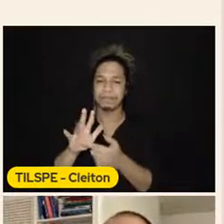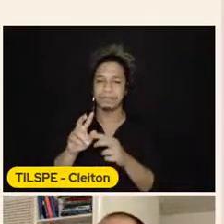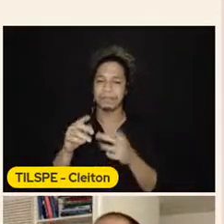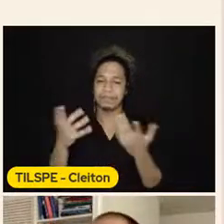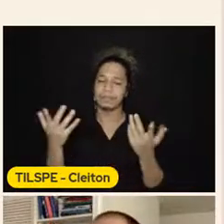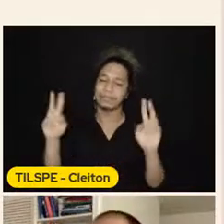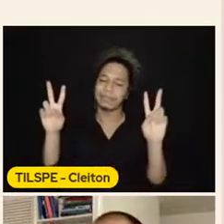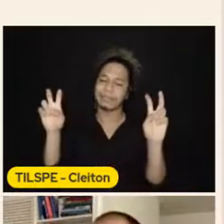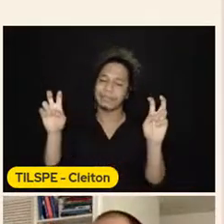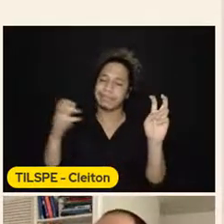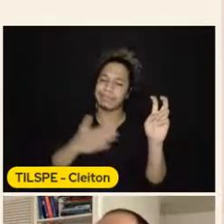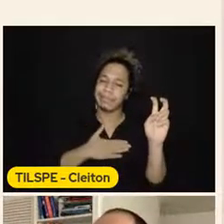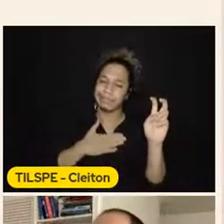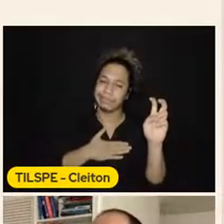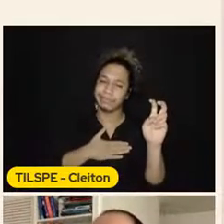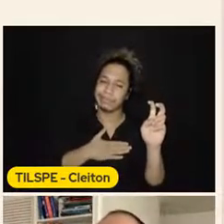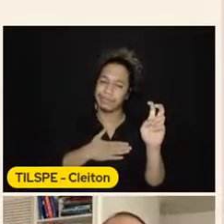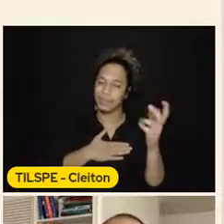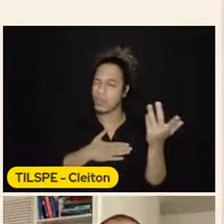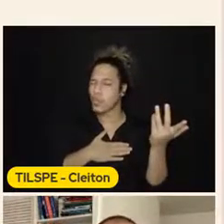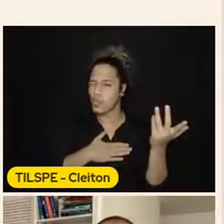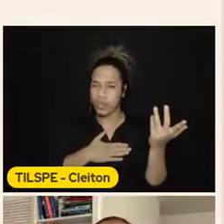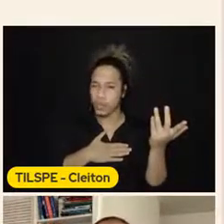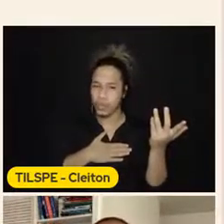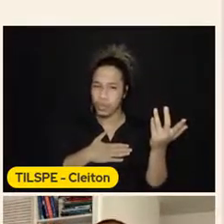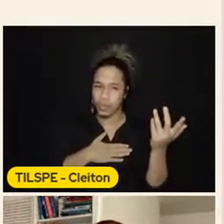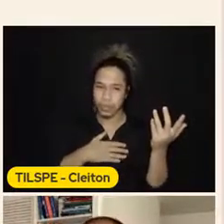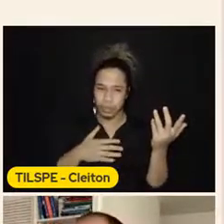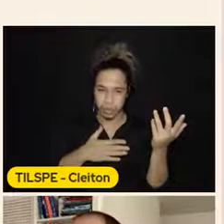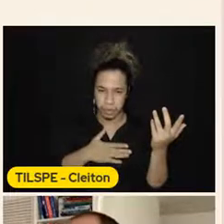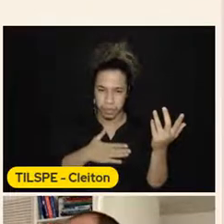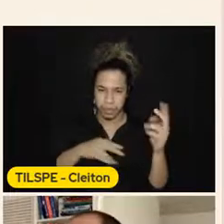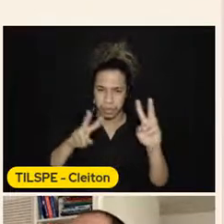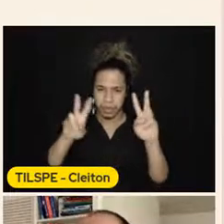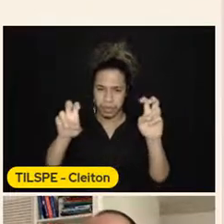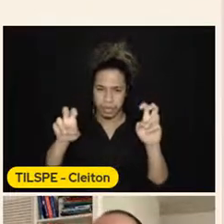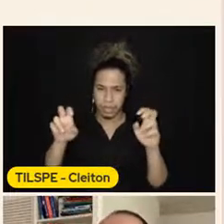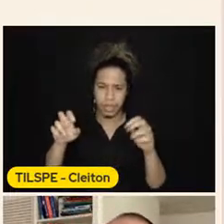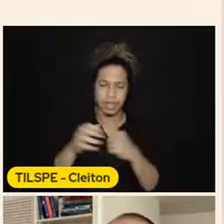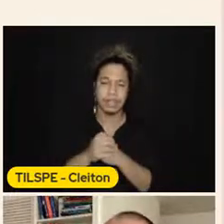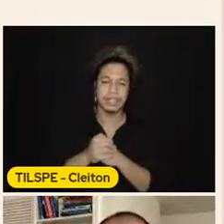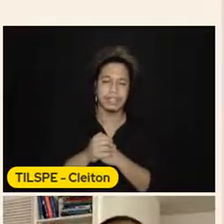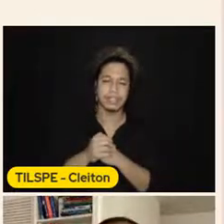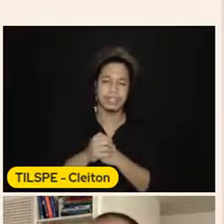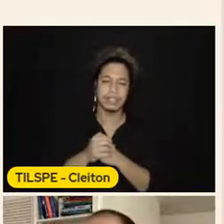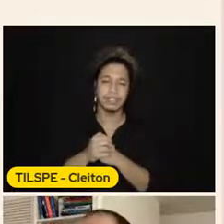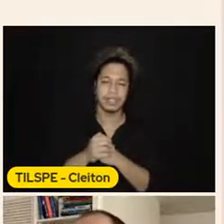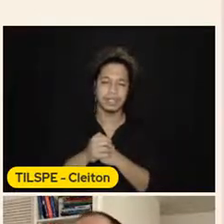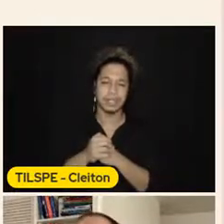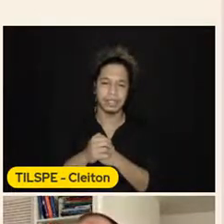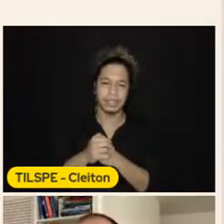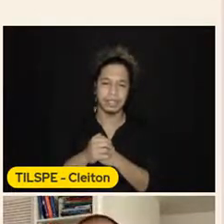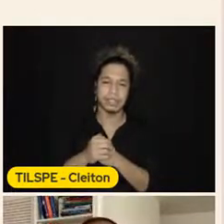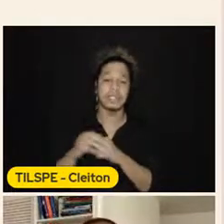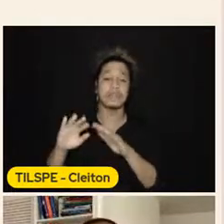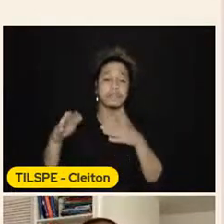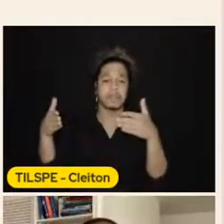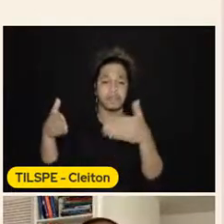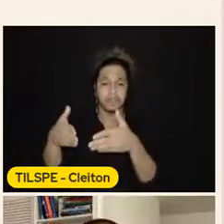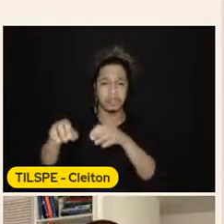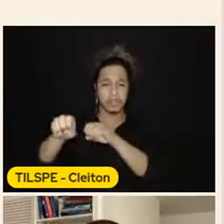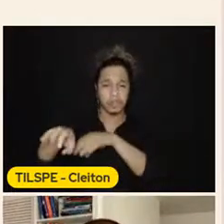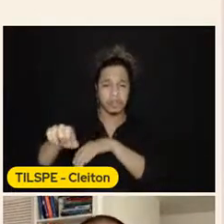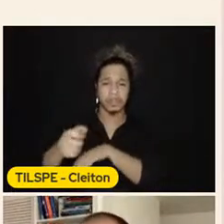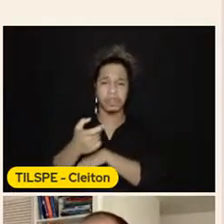today, entitled, or my presentation is entitled Peak Trade, Zooming in English and